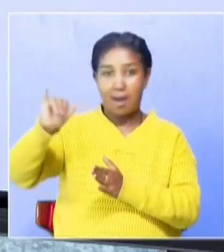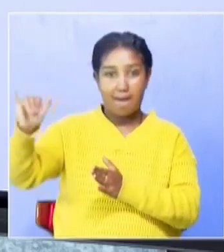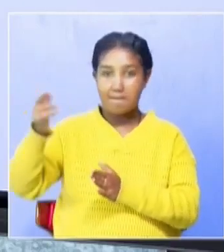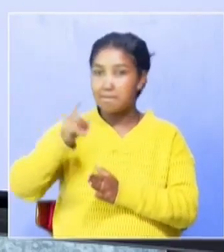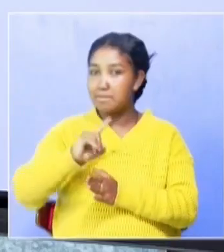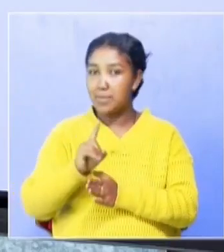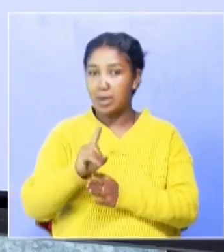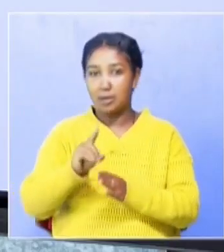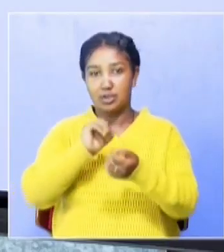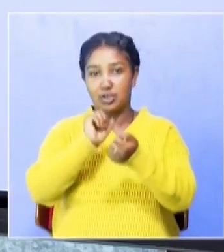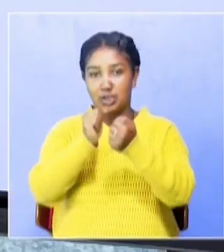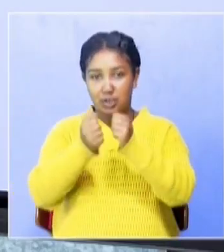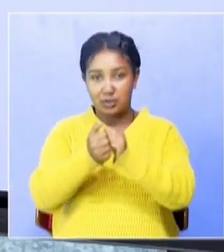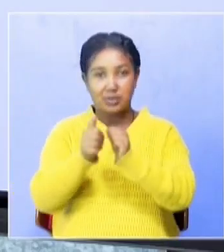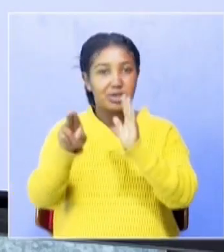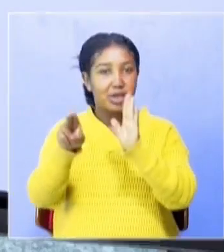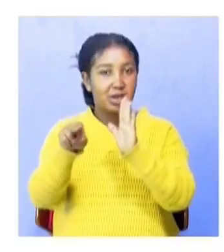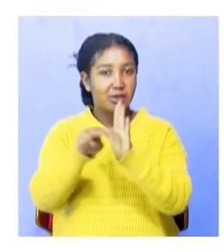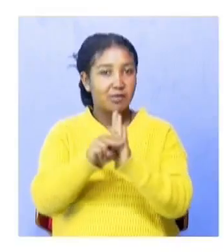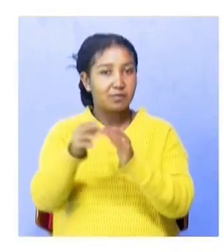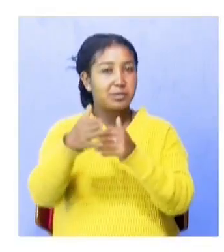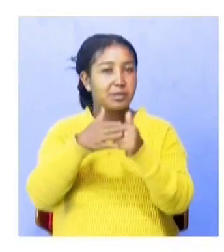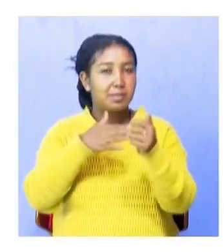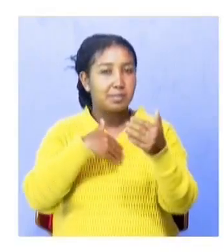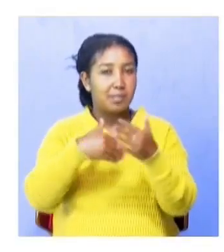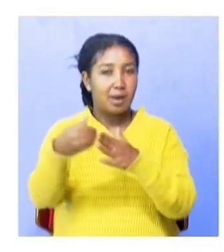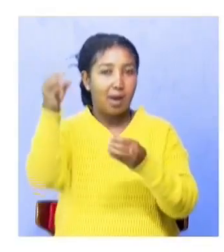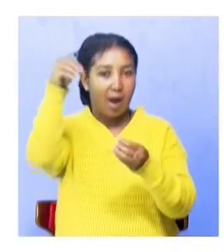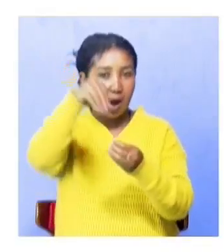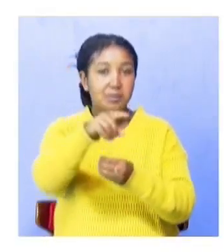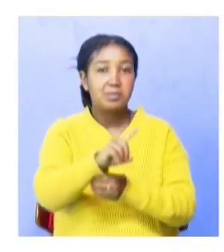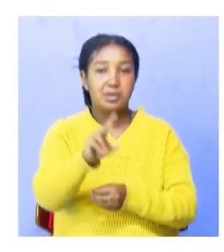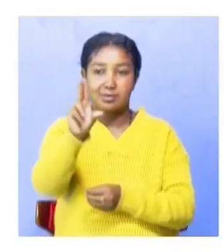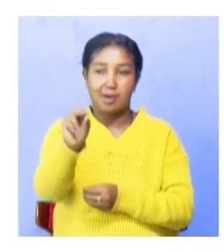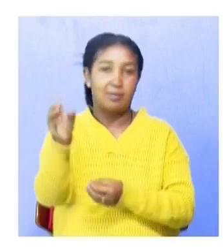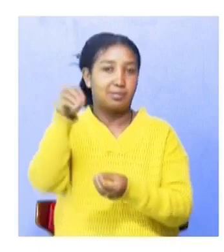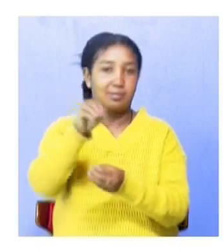to change into negative by simply adding not.